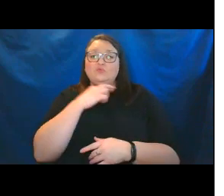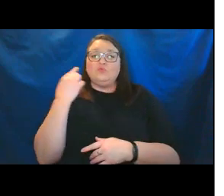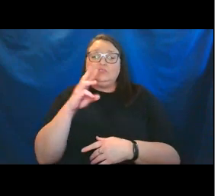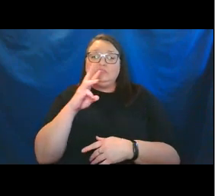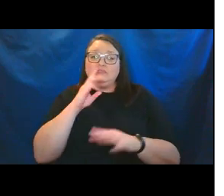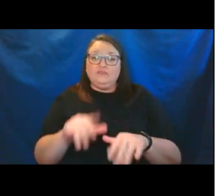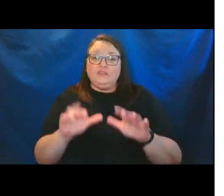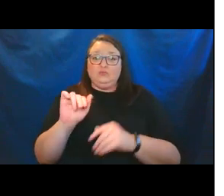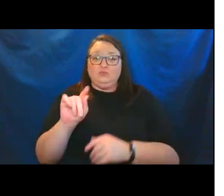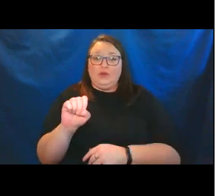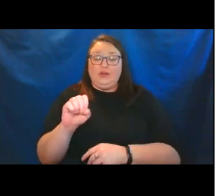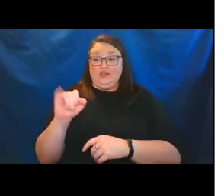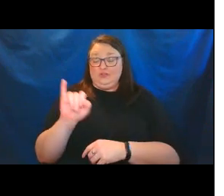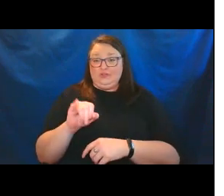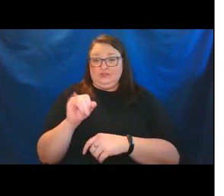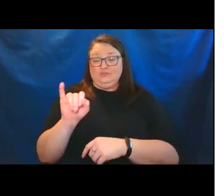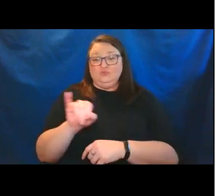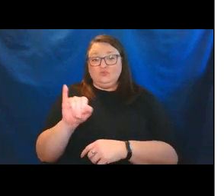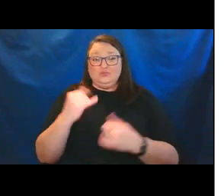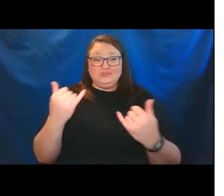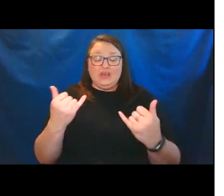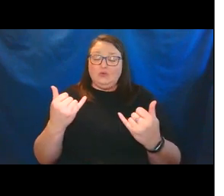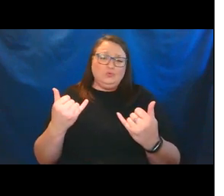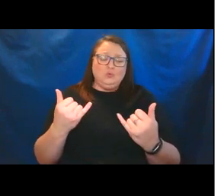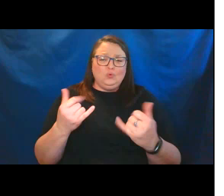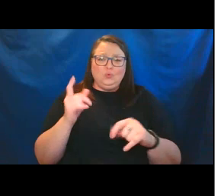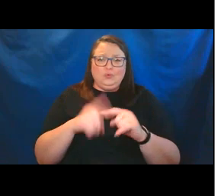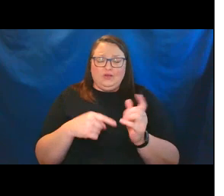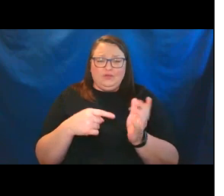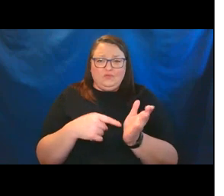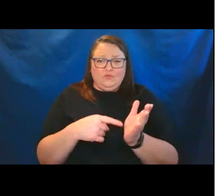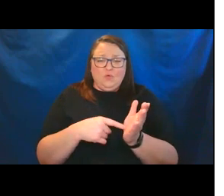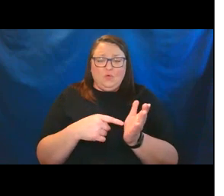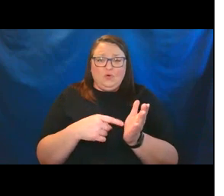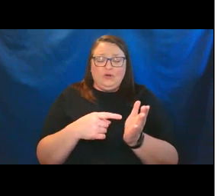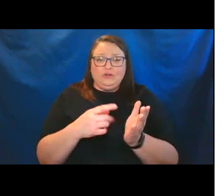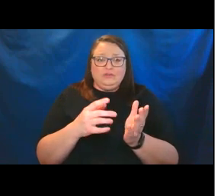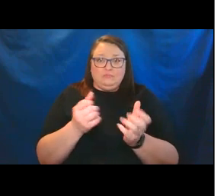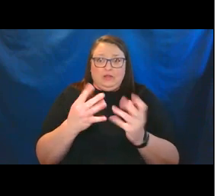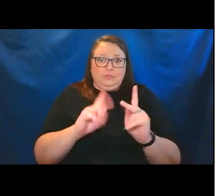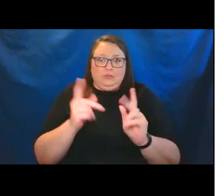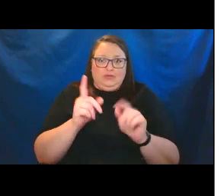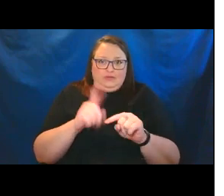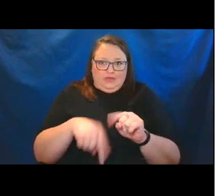becoming unaffordable at this point, and in a decade it will be unaffordable.